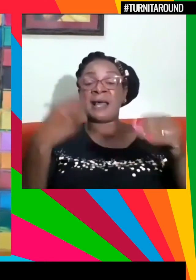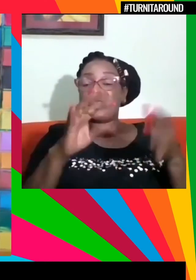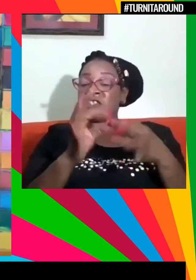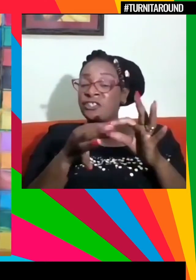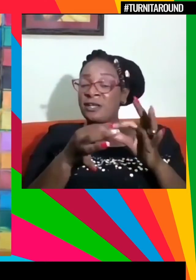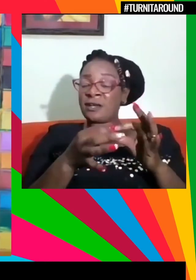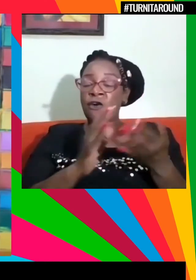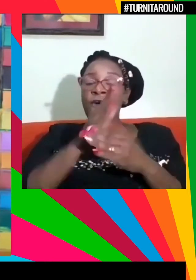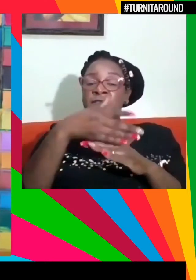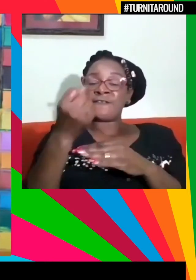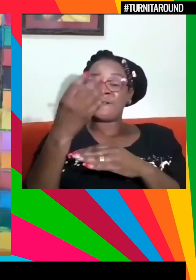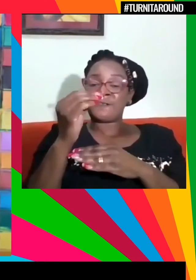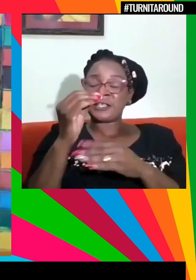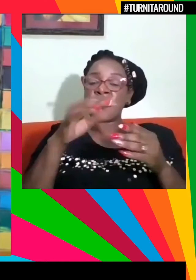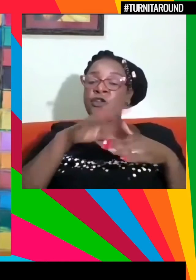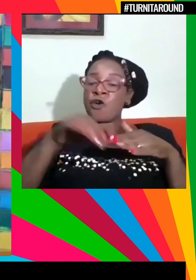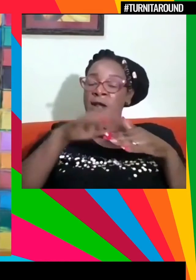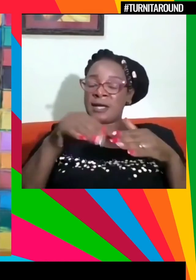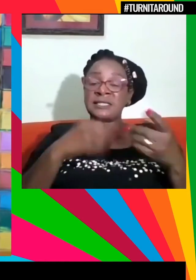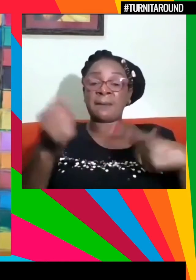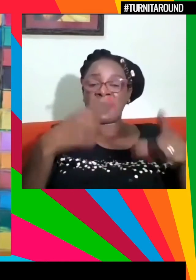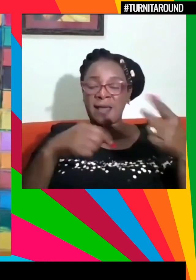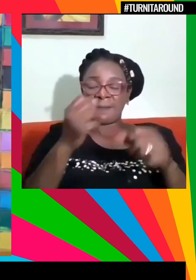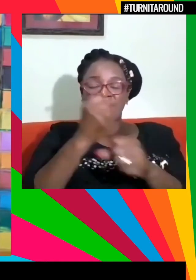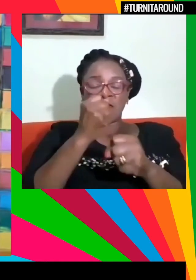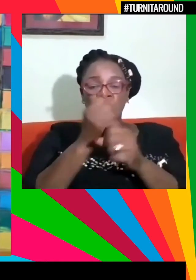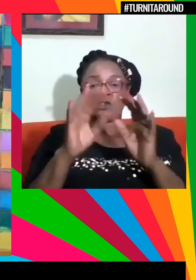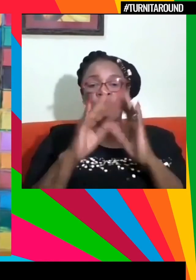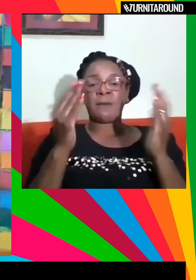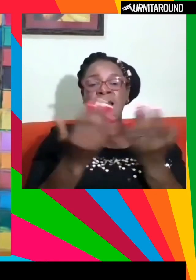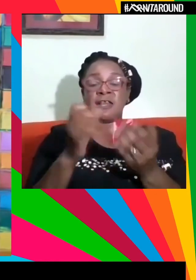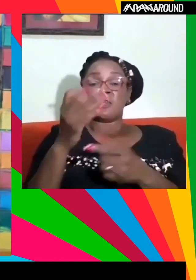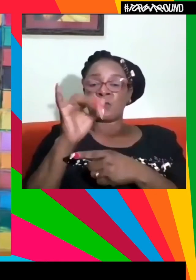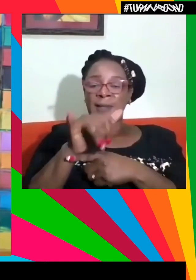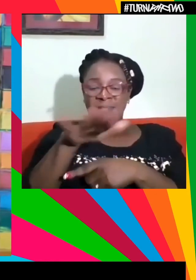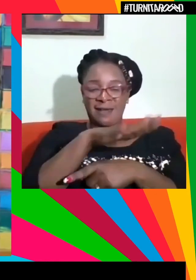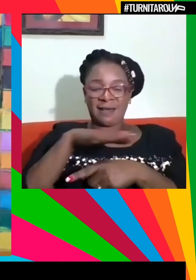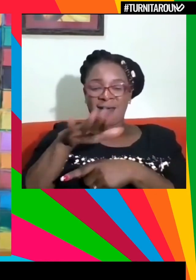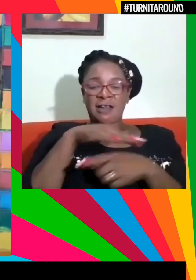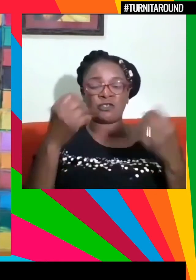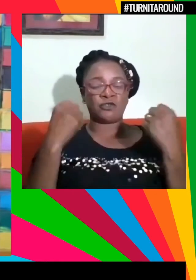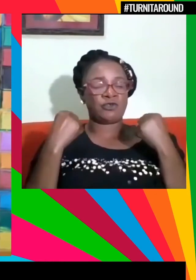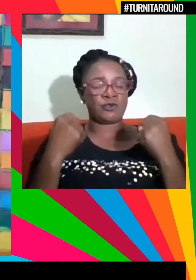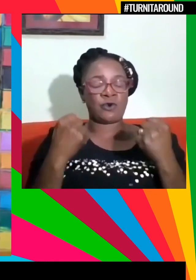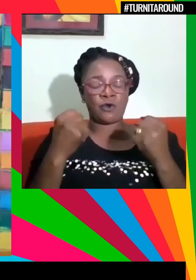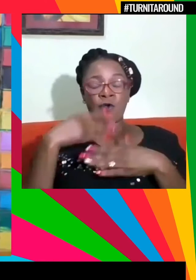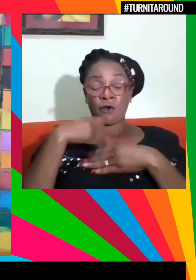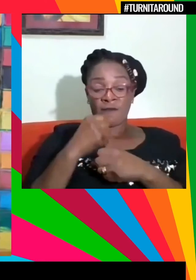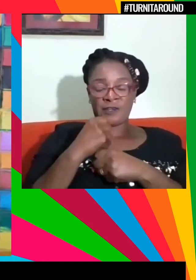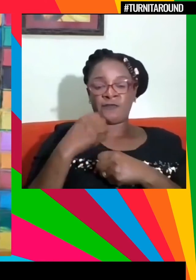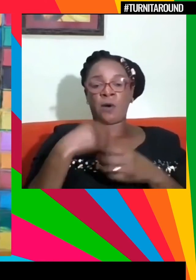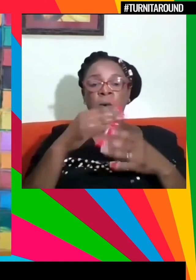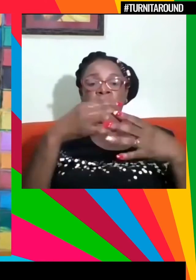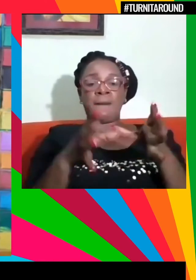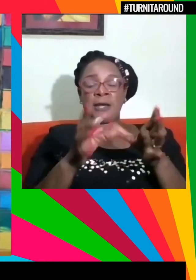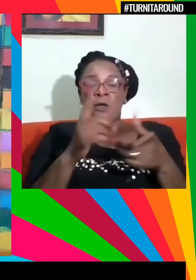$50 billion supply chain that functions, globally. So that is an area of strong competency for our company. But what we